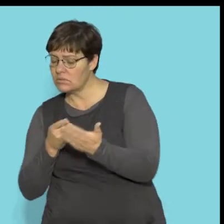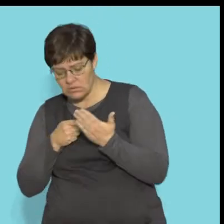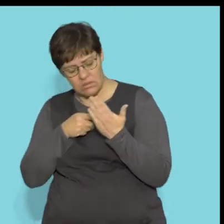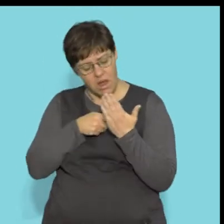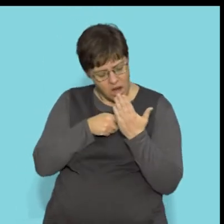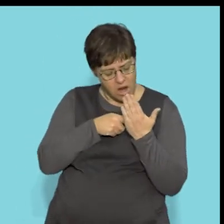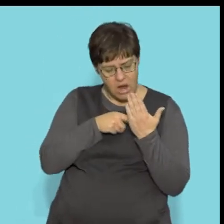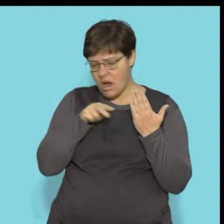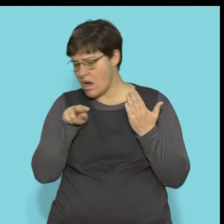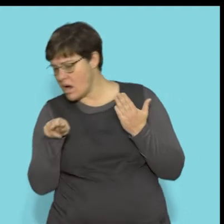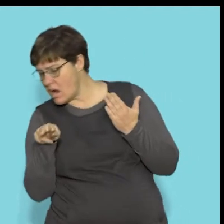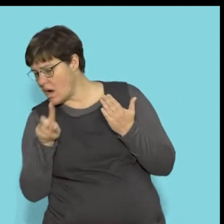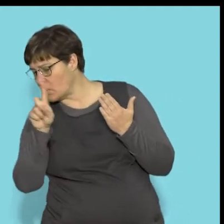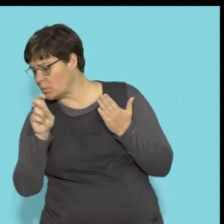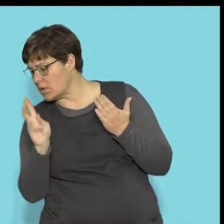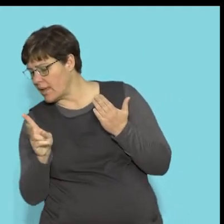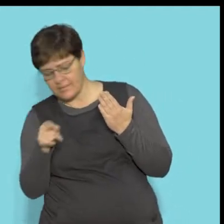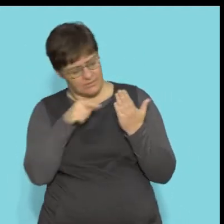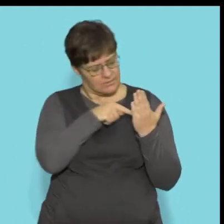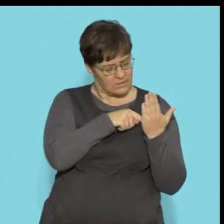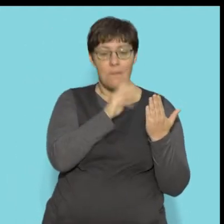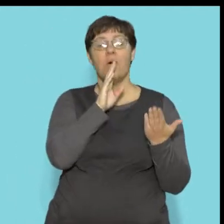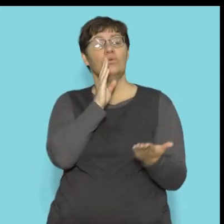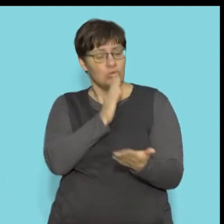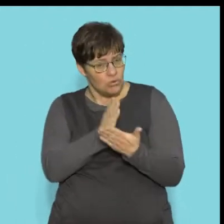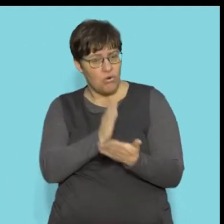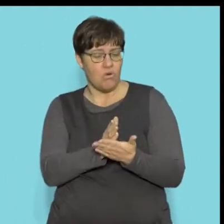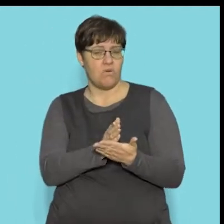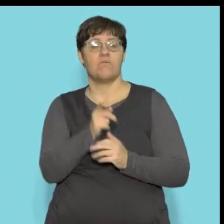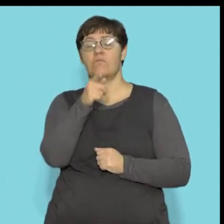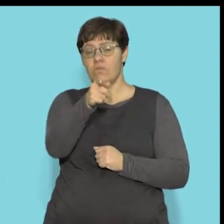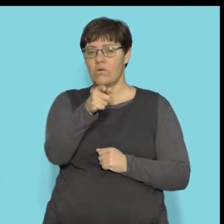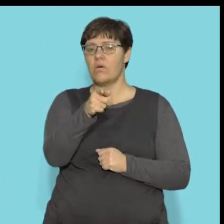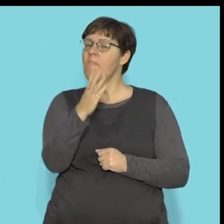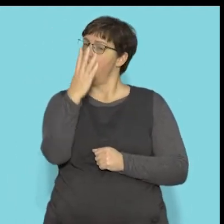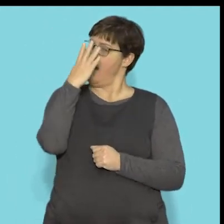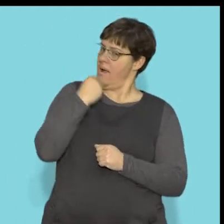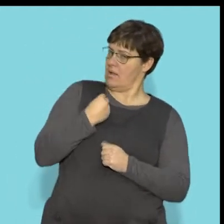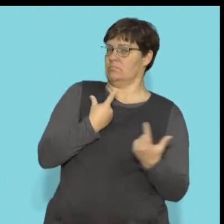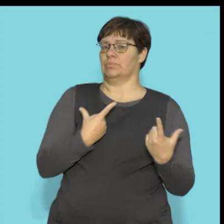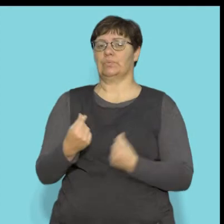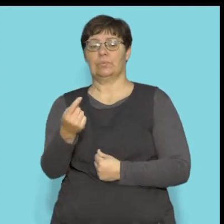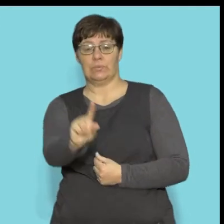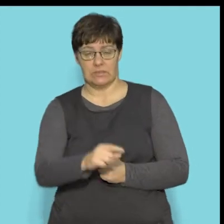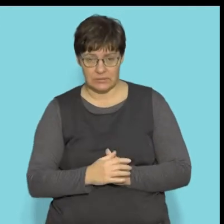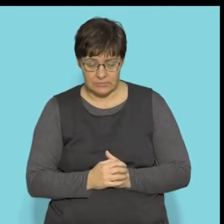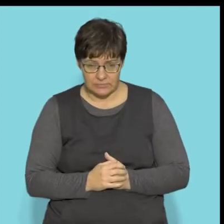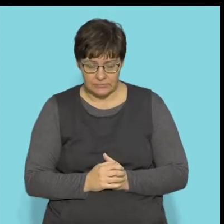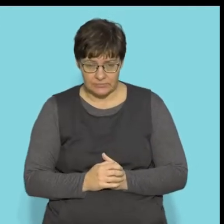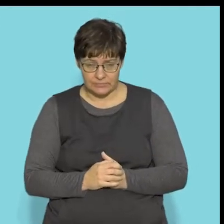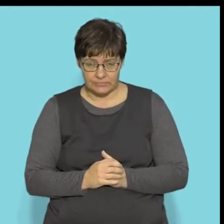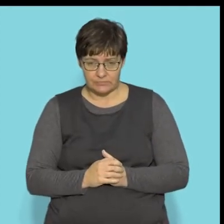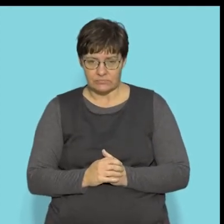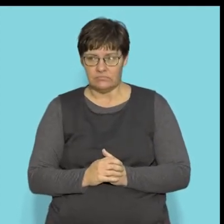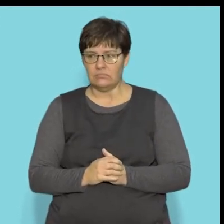resources. Reread the question. Be very certain of what you are being asked to do.